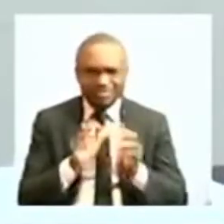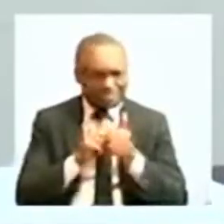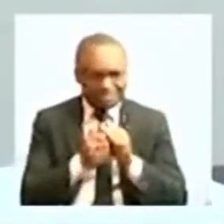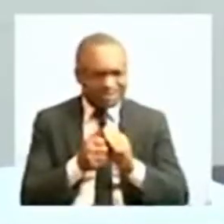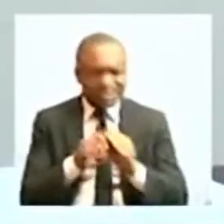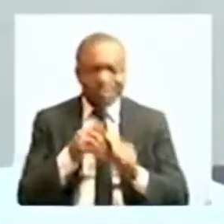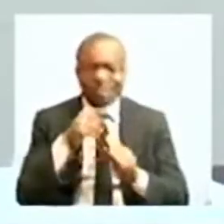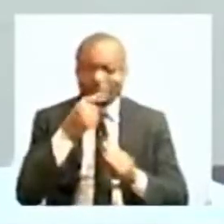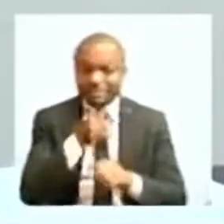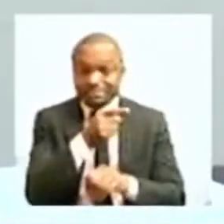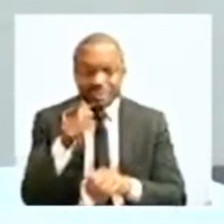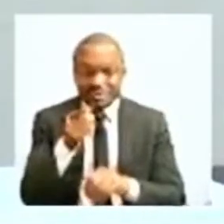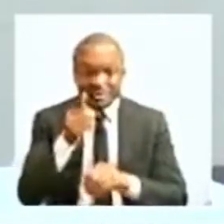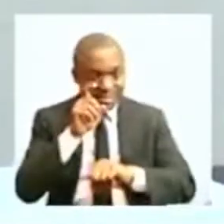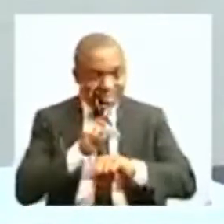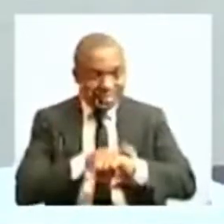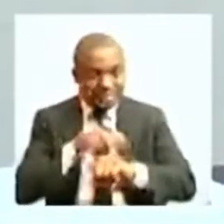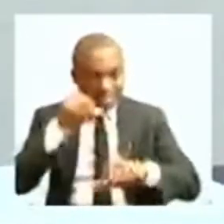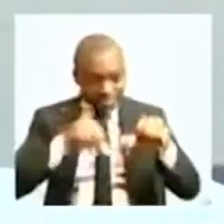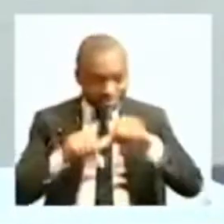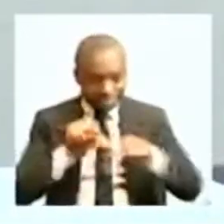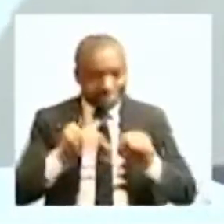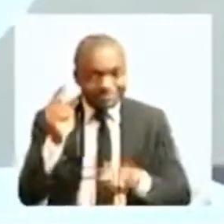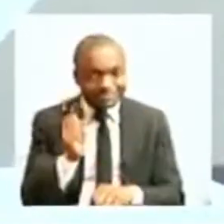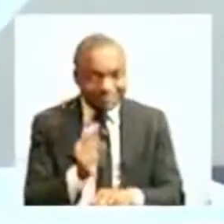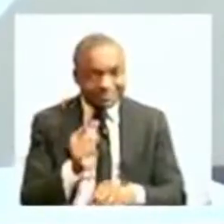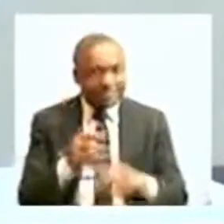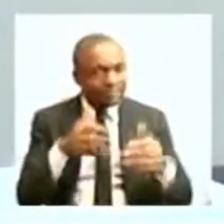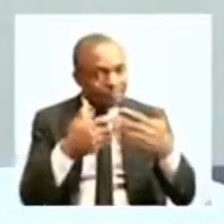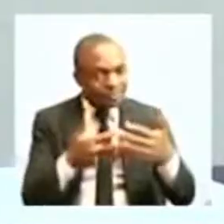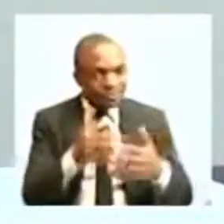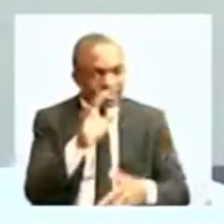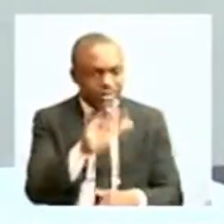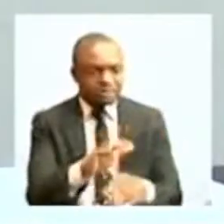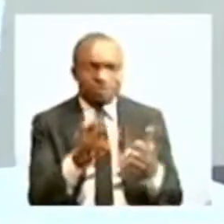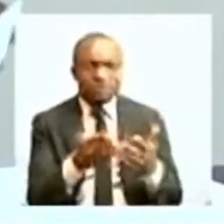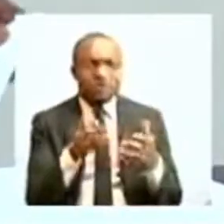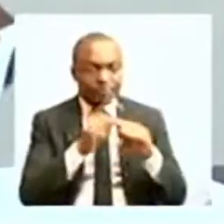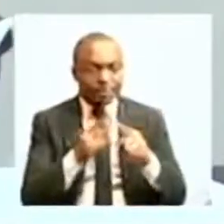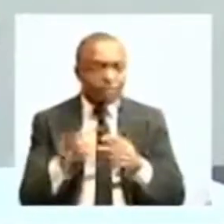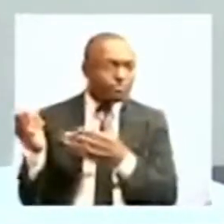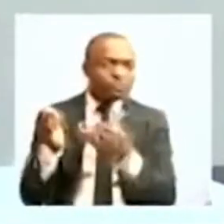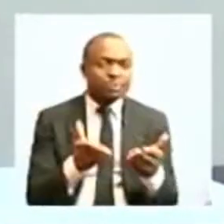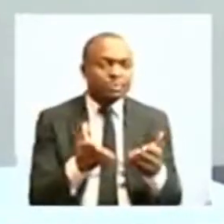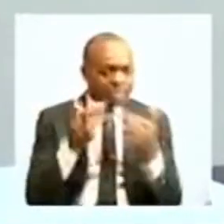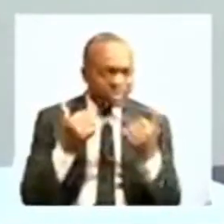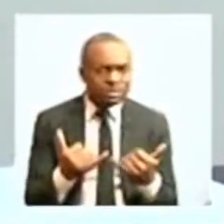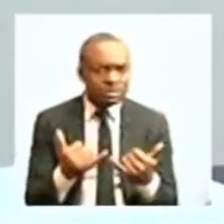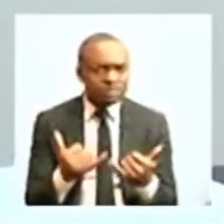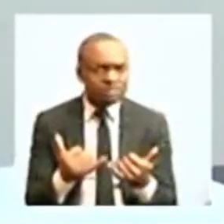that during the time the auditors came, the document was not there. We have since come with it.